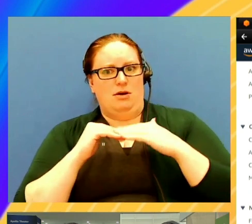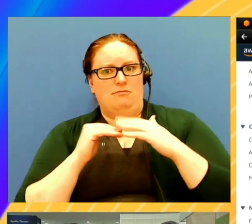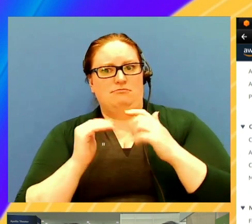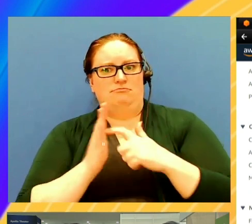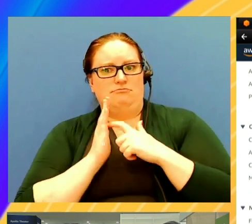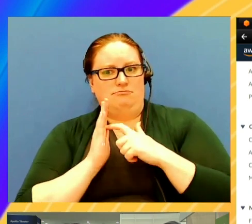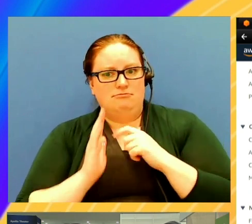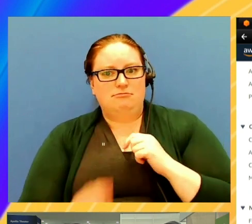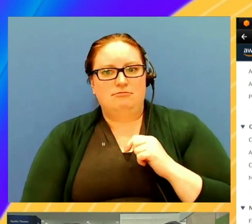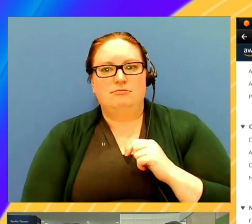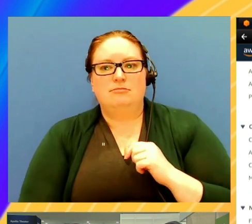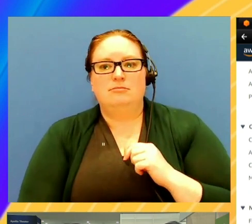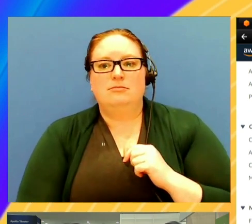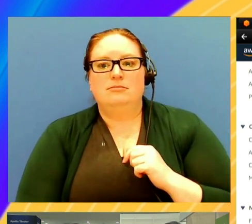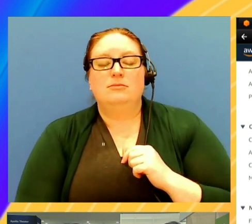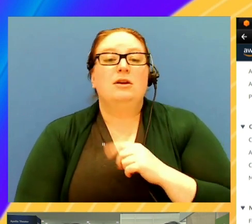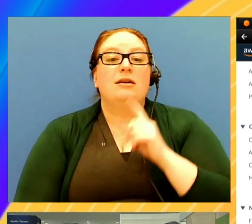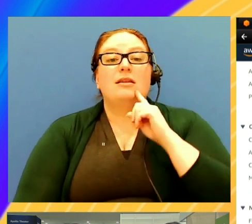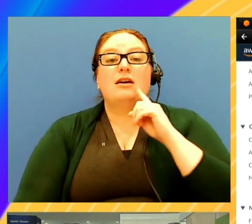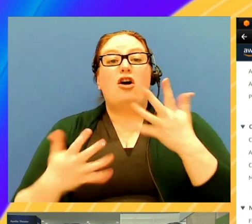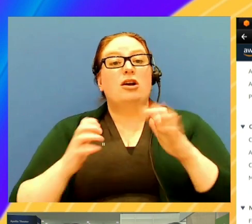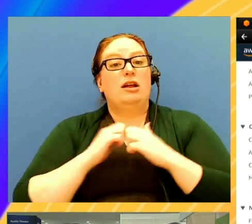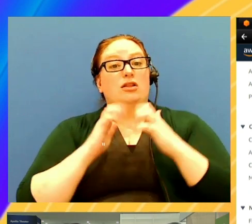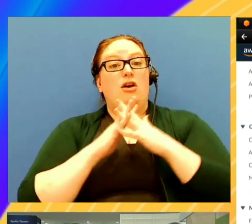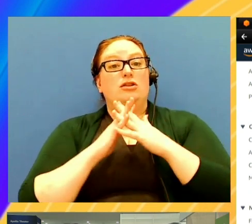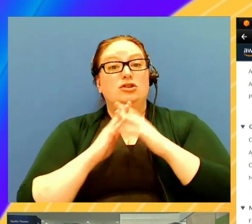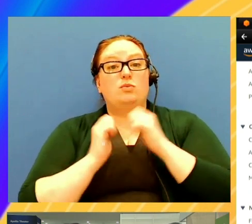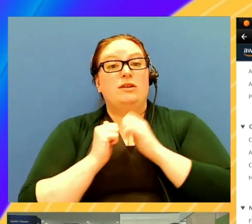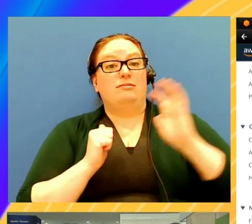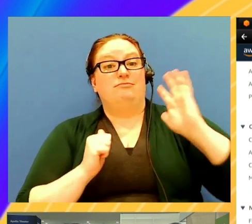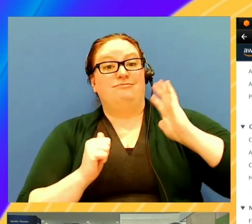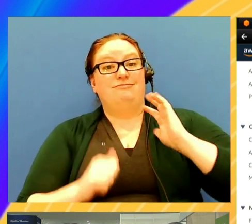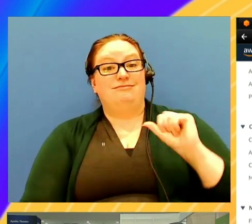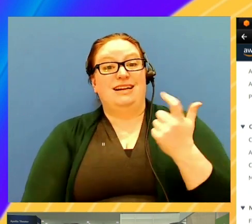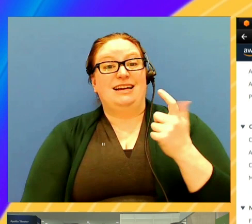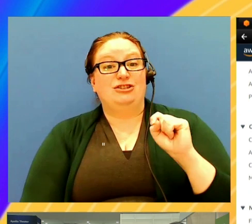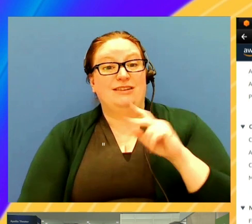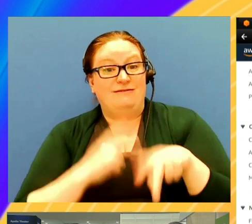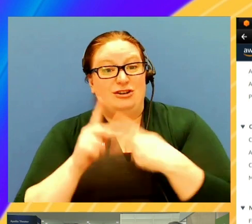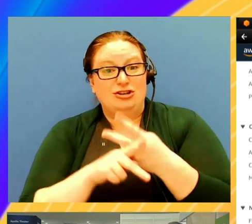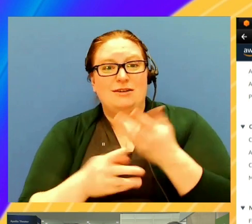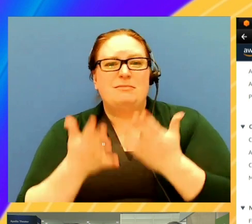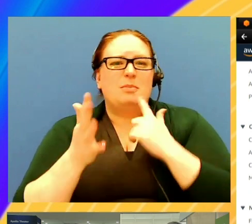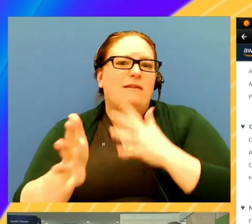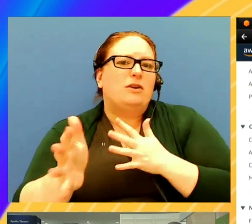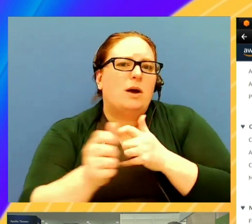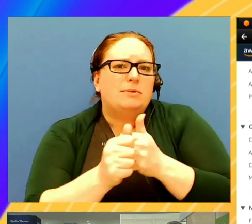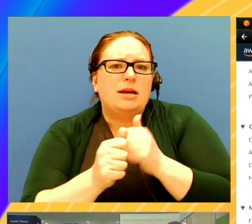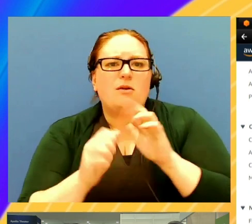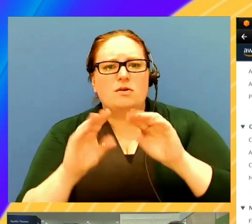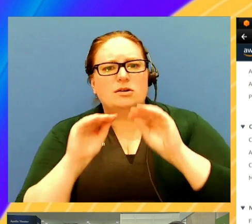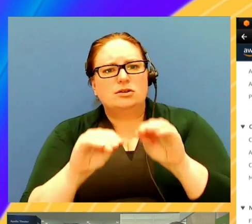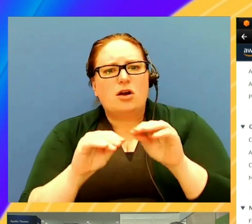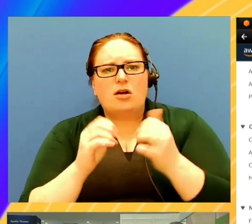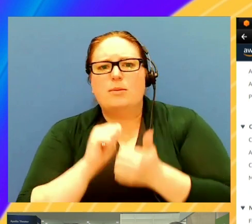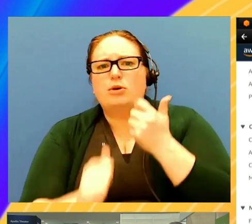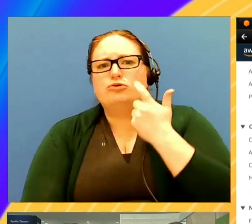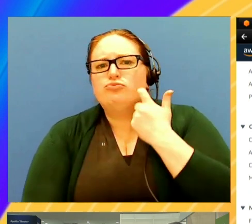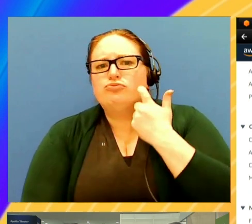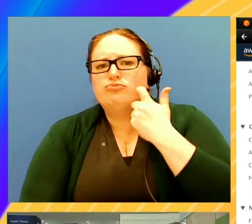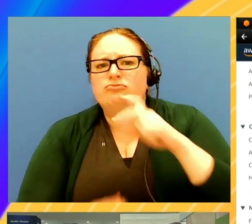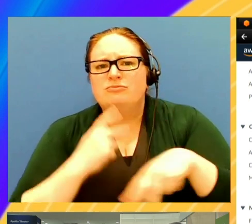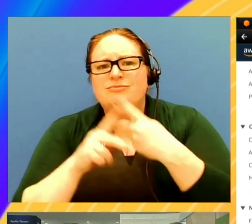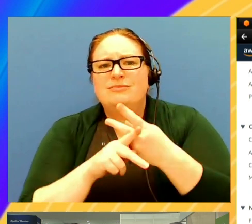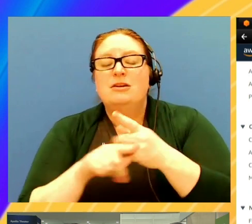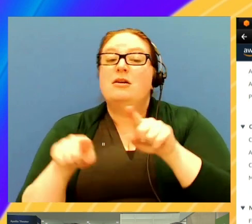instances that are already launched, with an older agent version, you may need to go ahead and update those or just install the latest version. The other